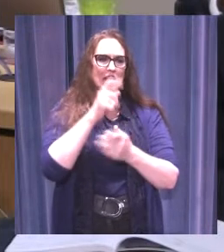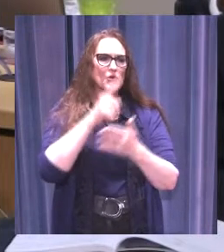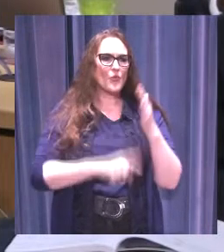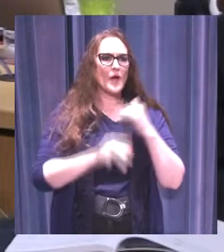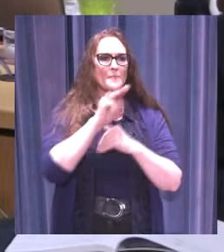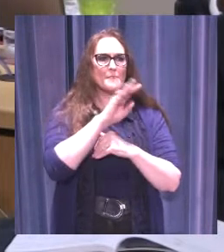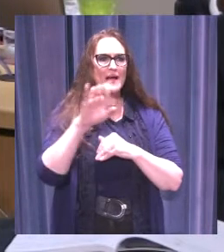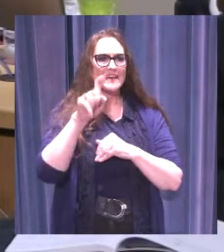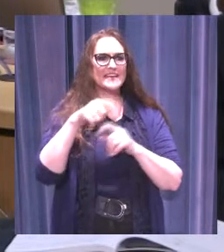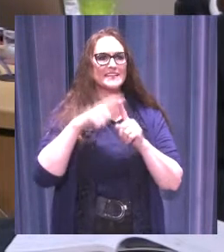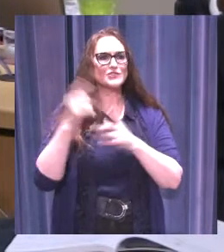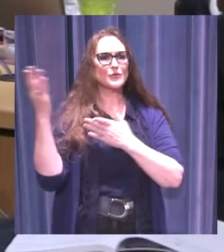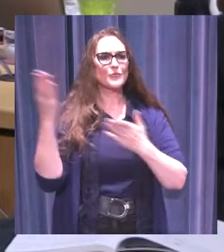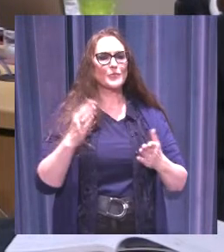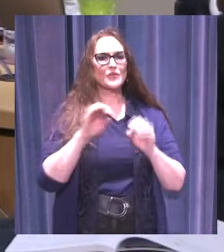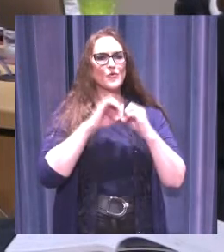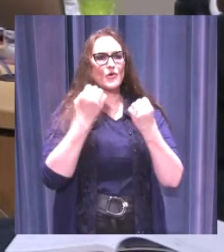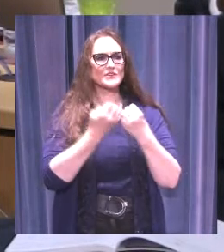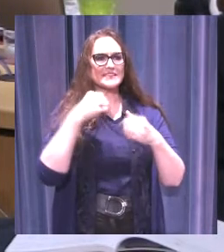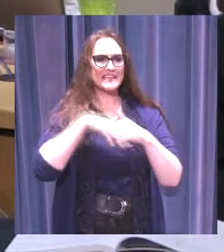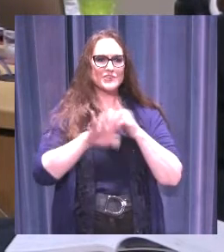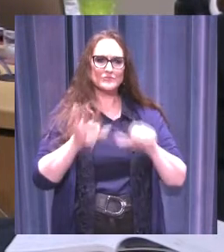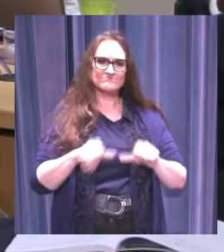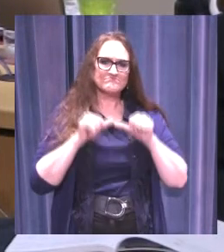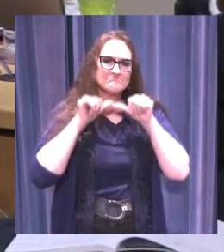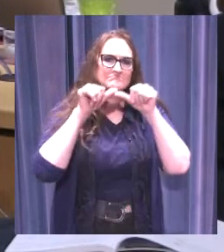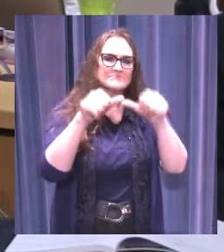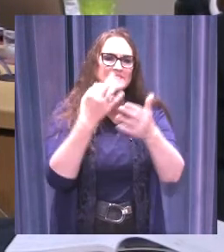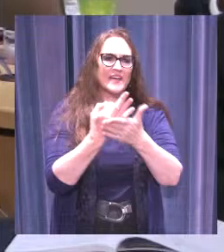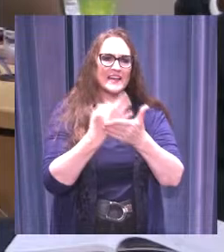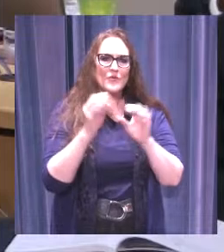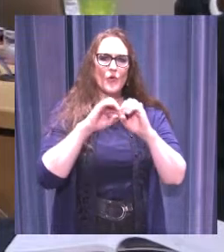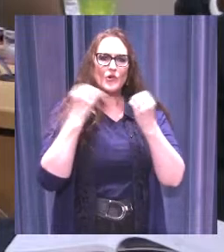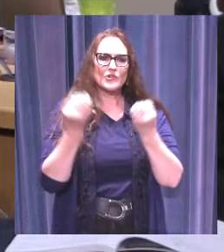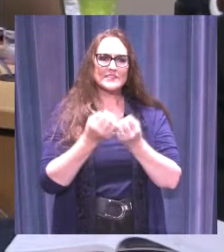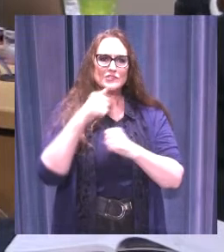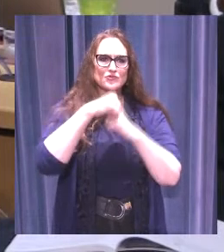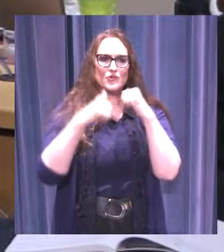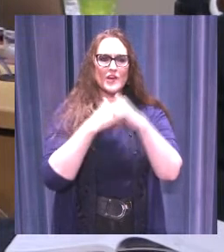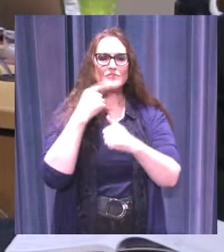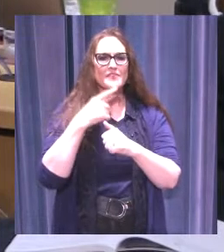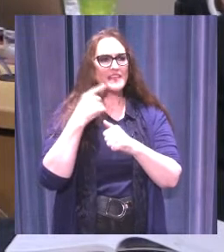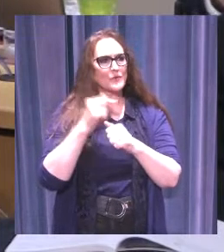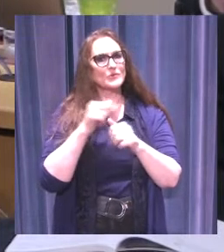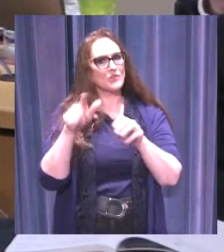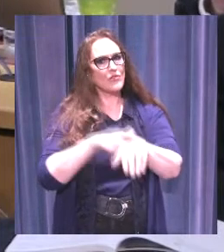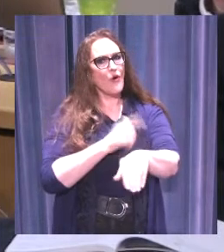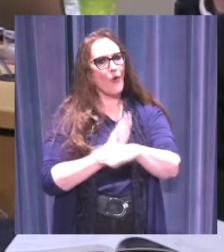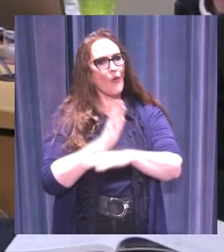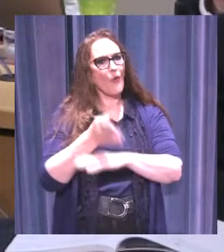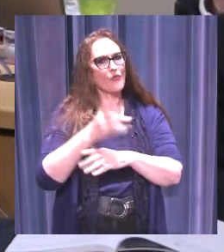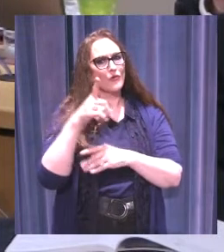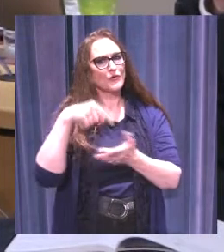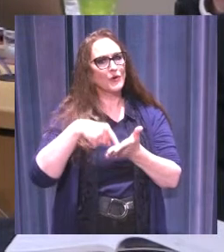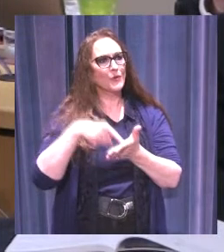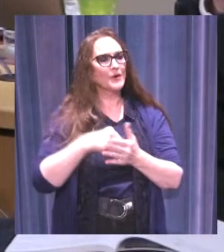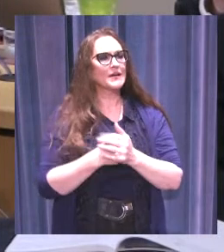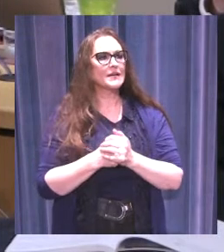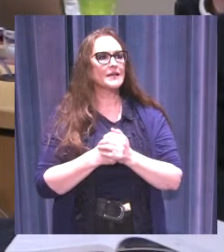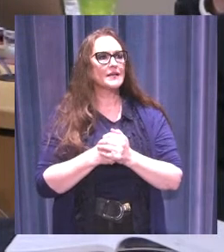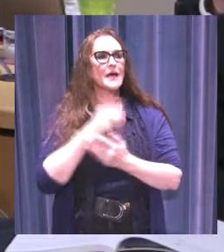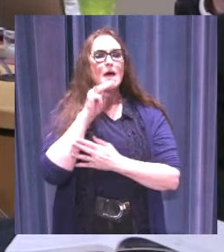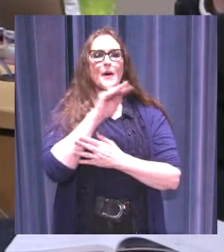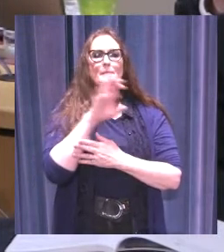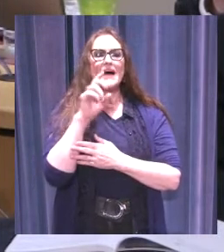needs to bring the organization into a sustainable financial and organizational structure that is long overdue. Mott